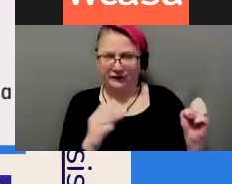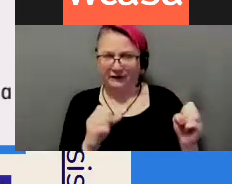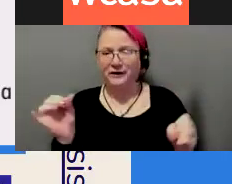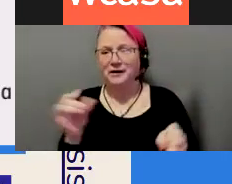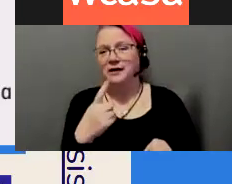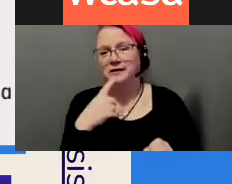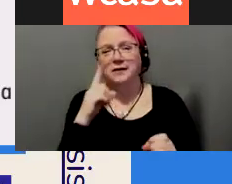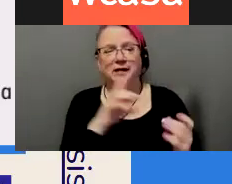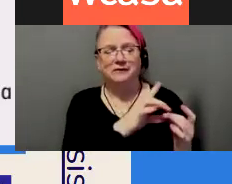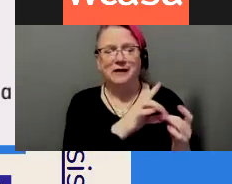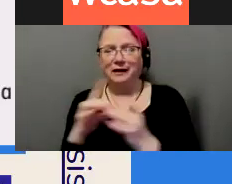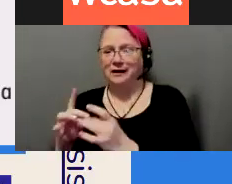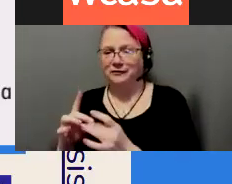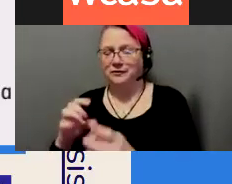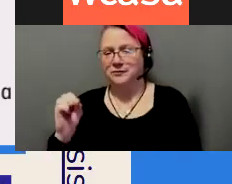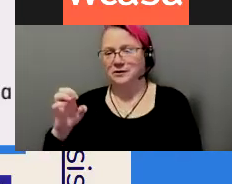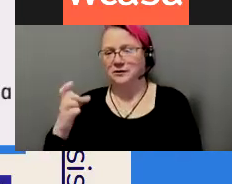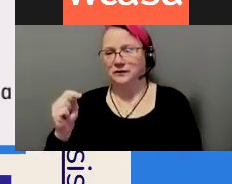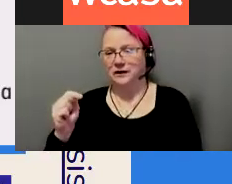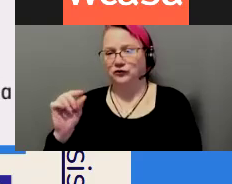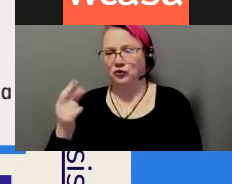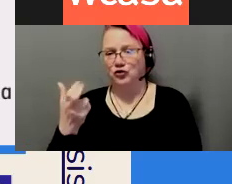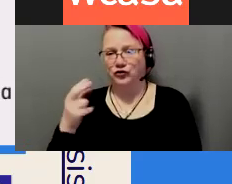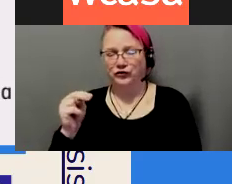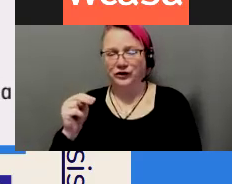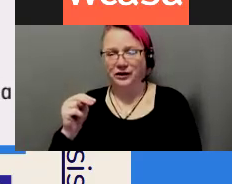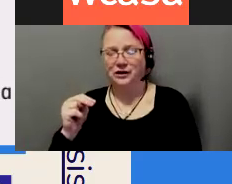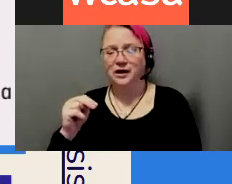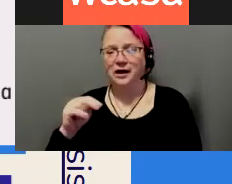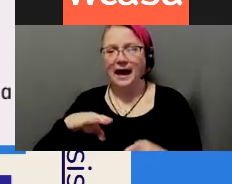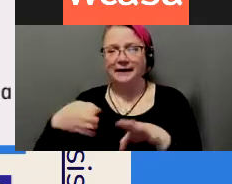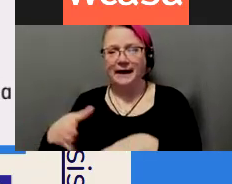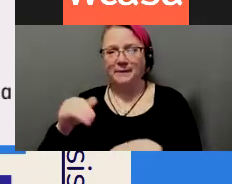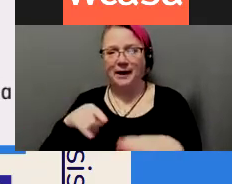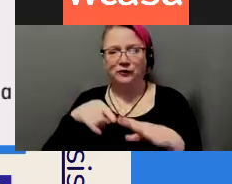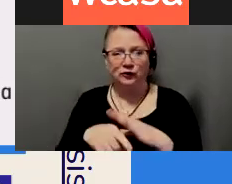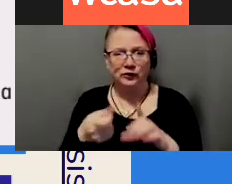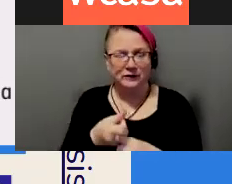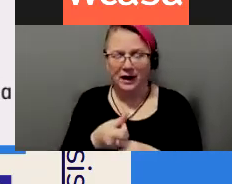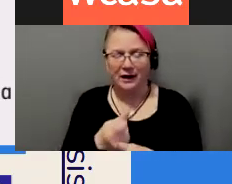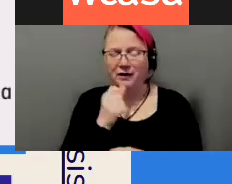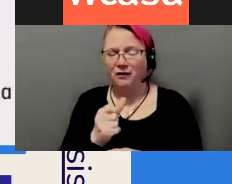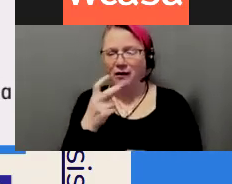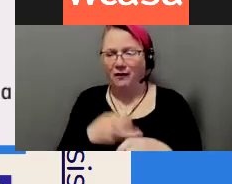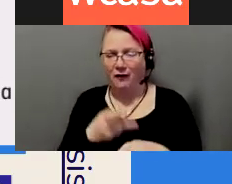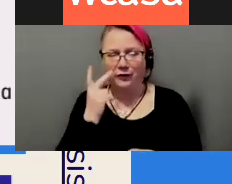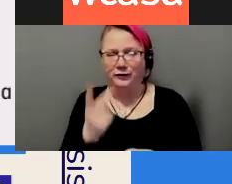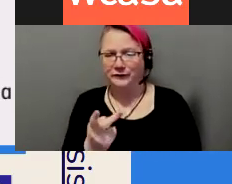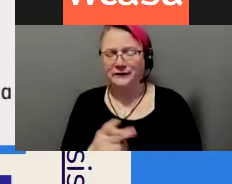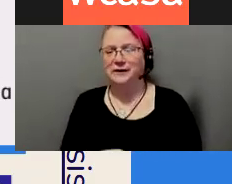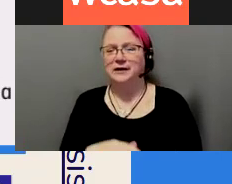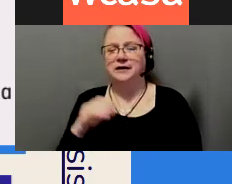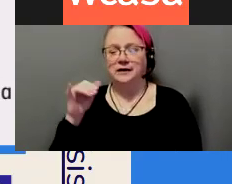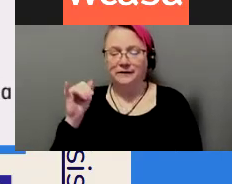the connections between sextortion and death by suicide aren't hard to see. The impacts of image-based sexual abuse